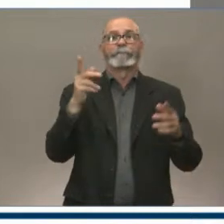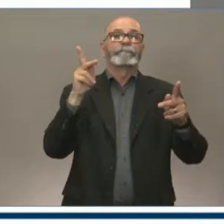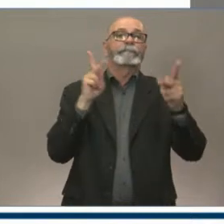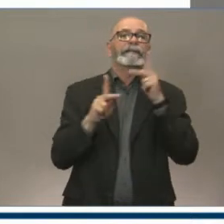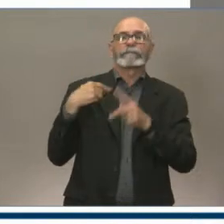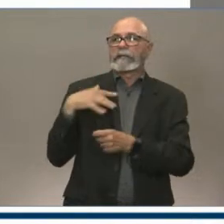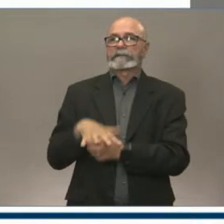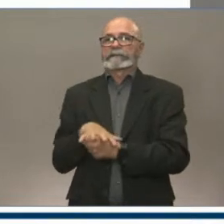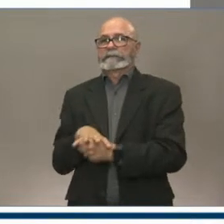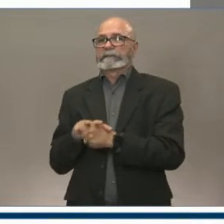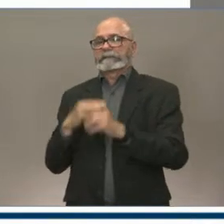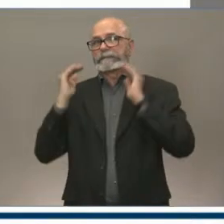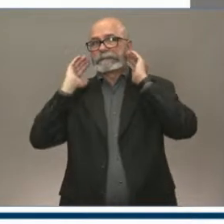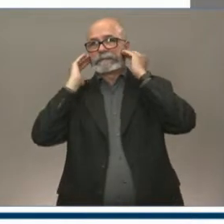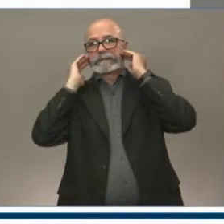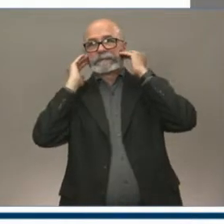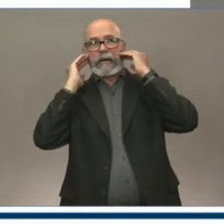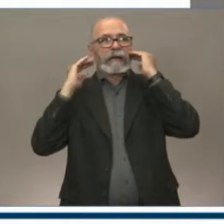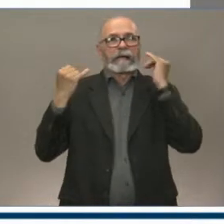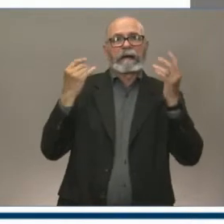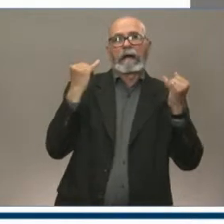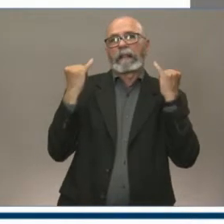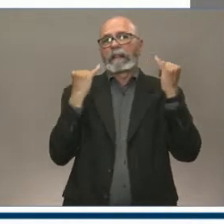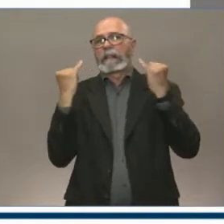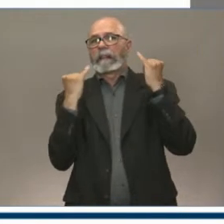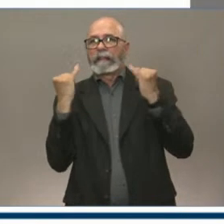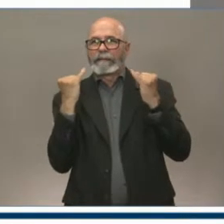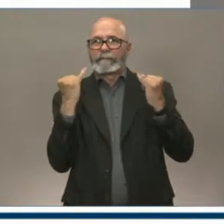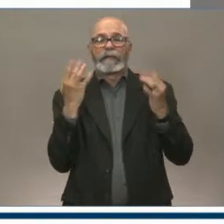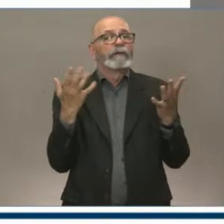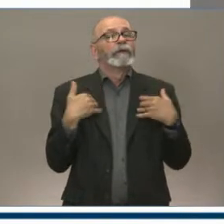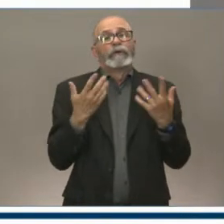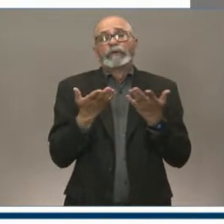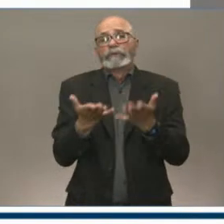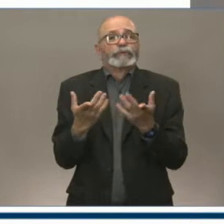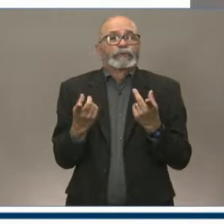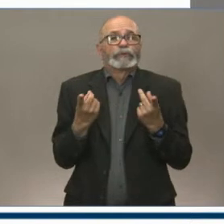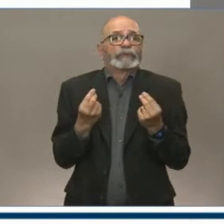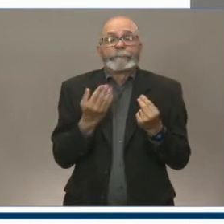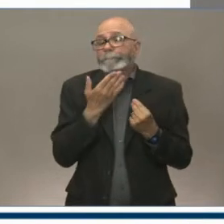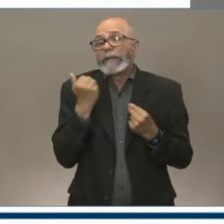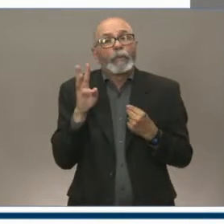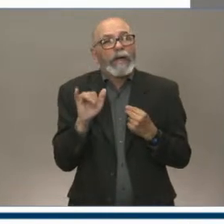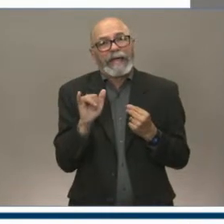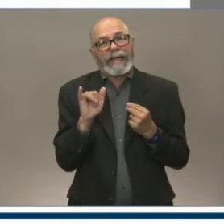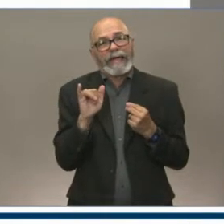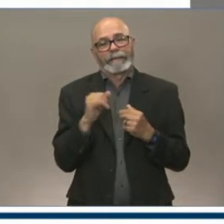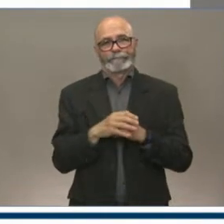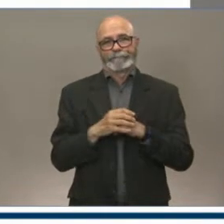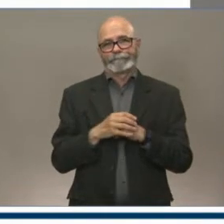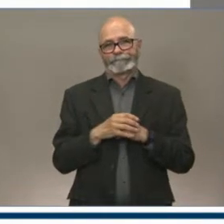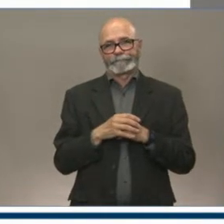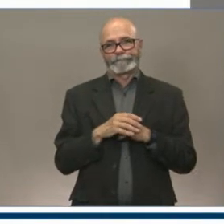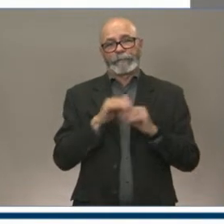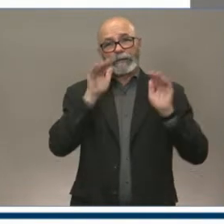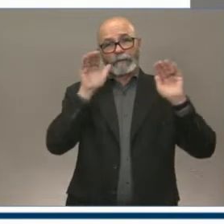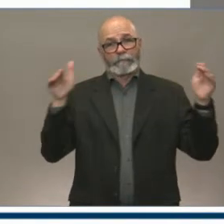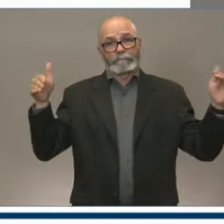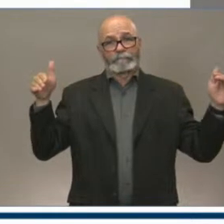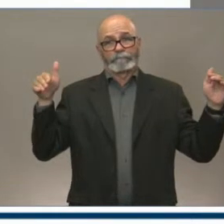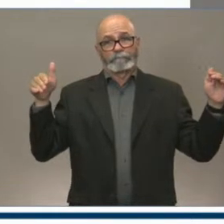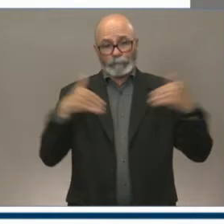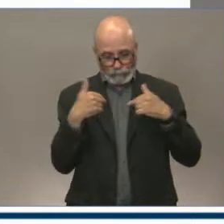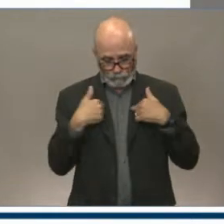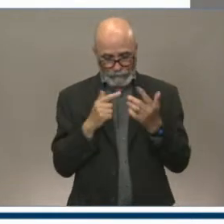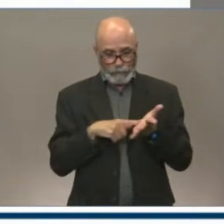and I've said it before, that one of the best things we can do to control our fear and anxiety is to focus on the things that we can